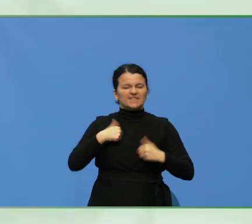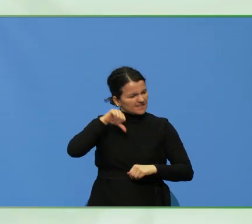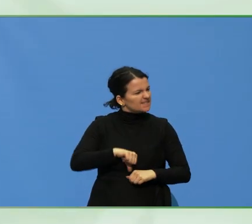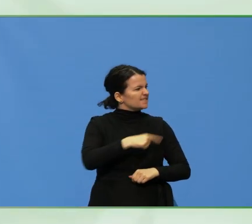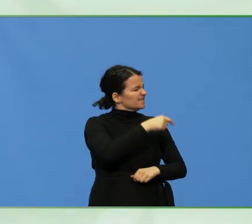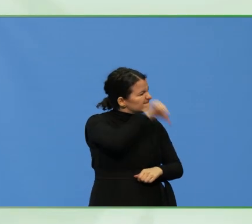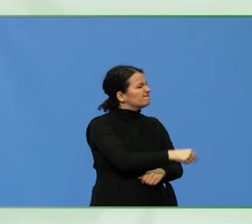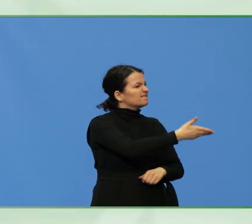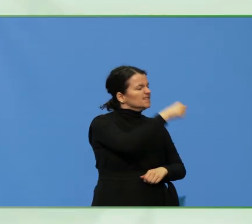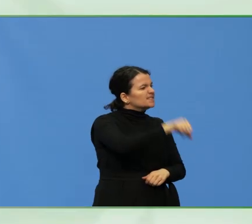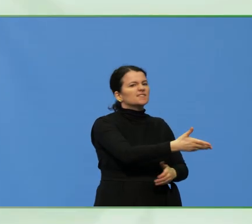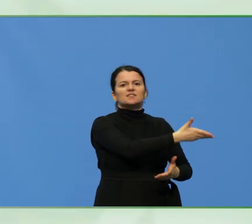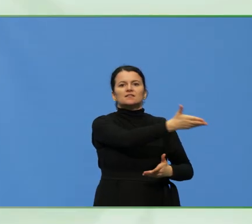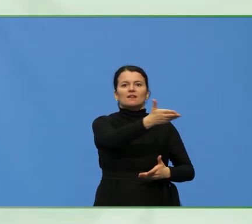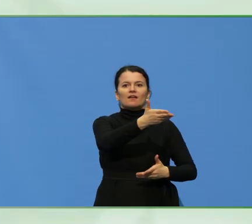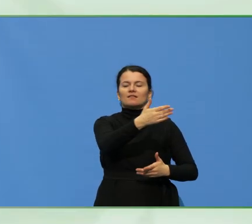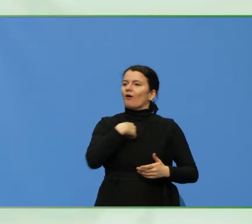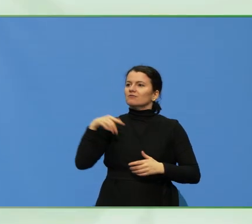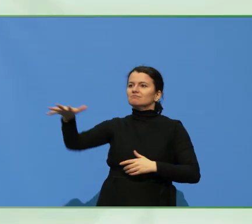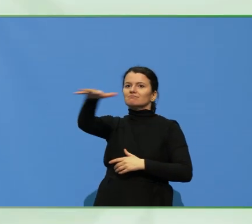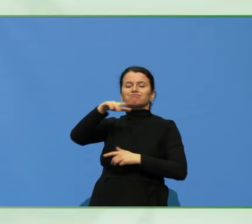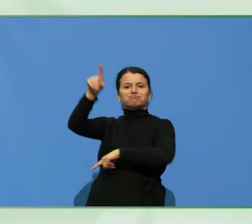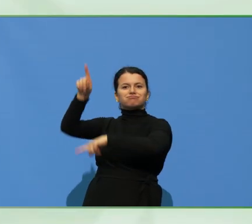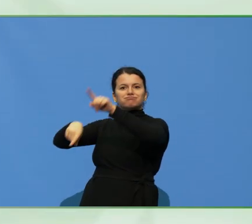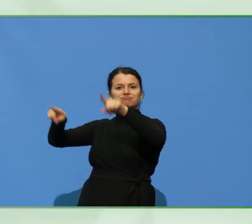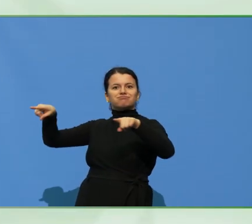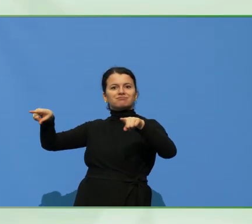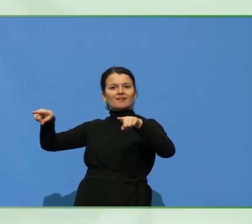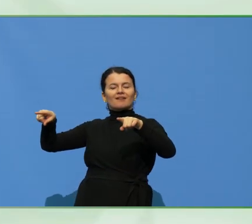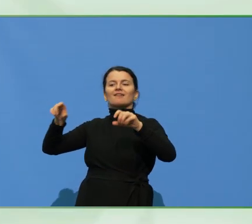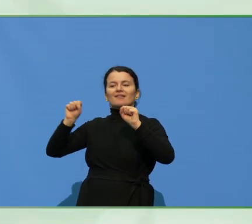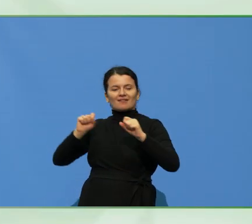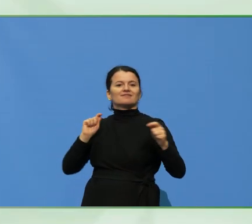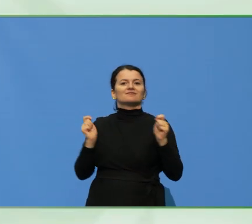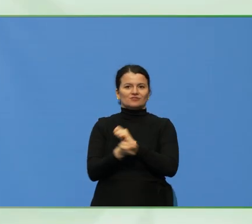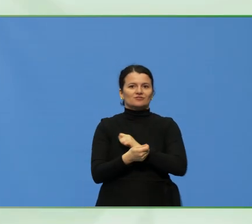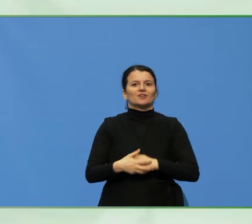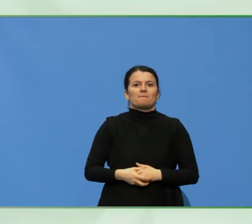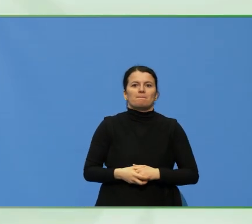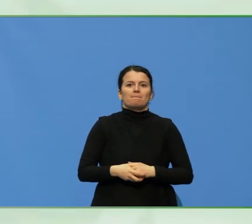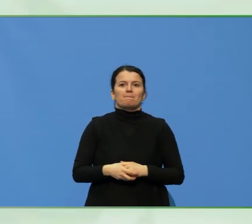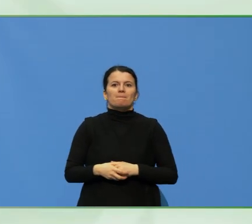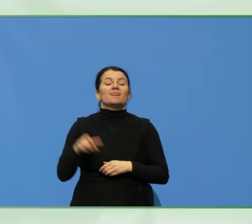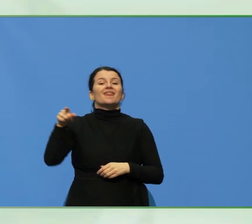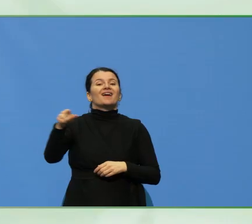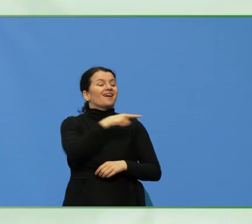no more able people to change the entire industry than people with